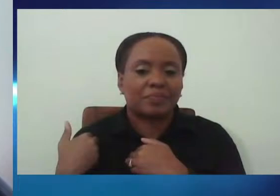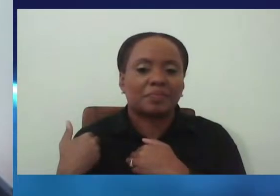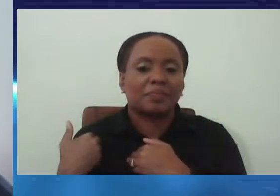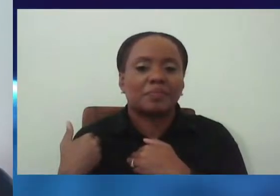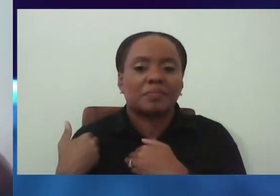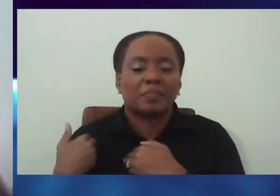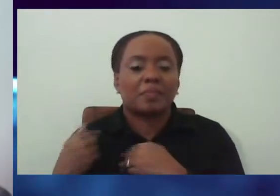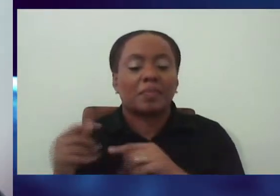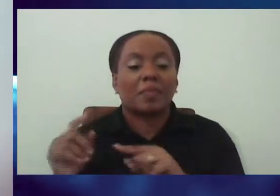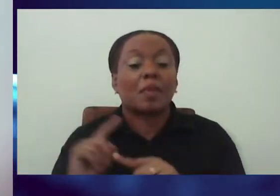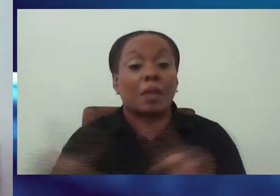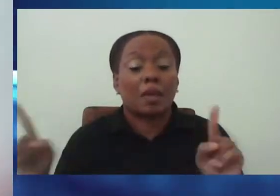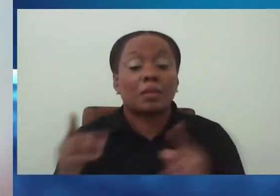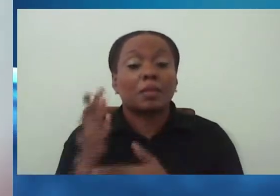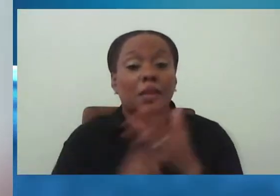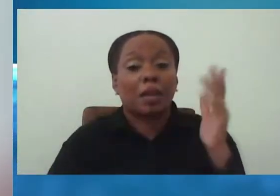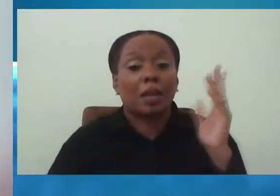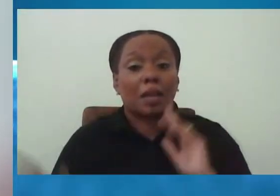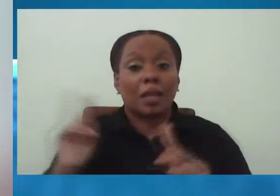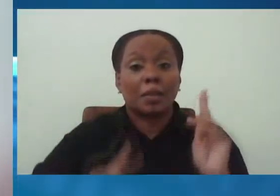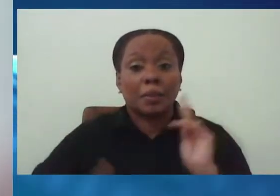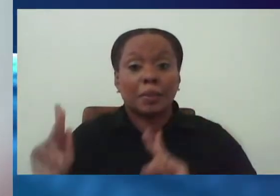of persons